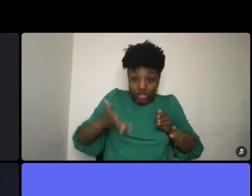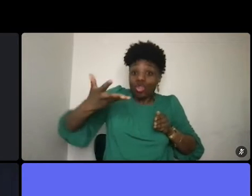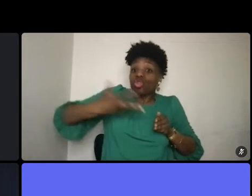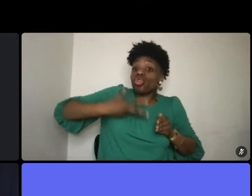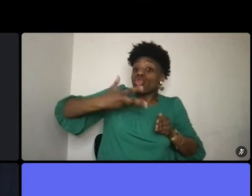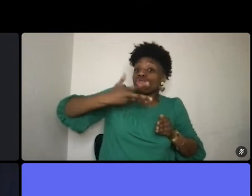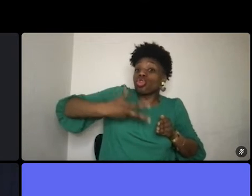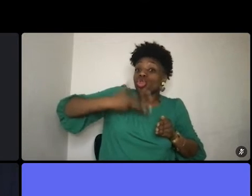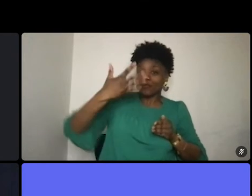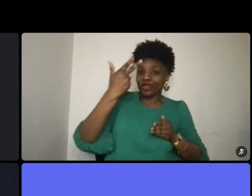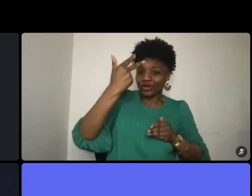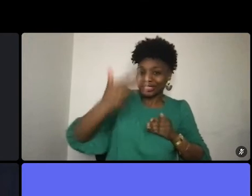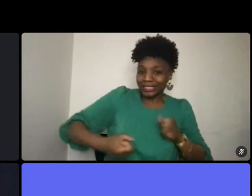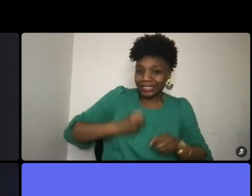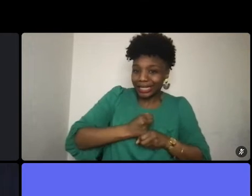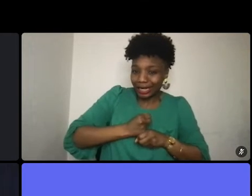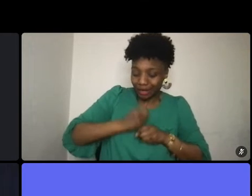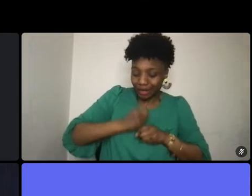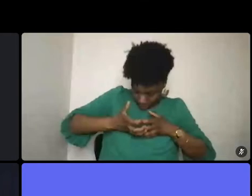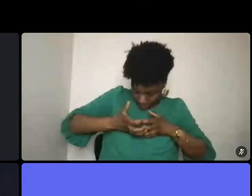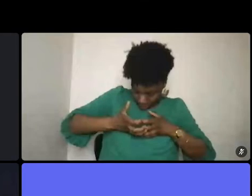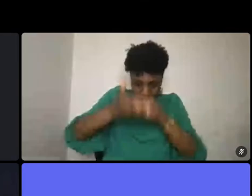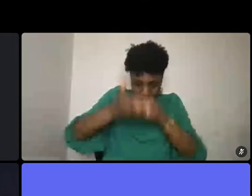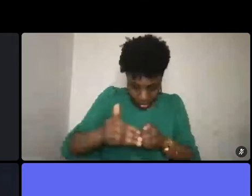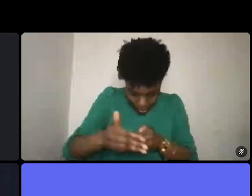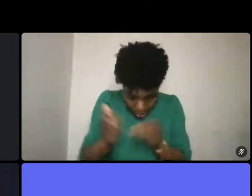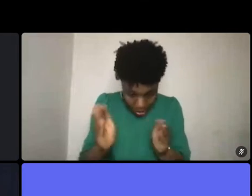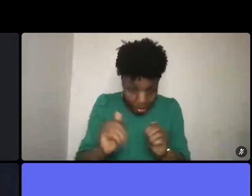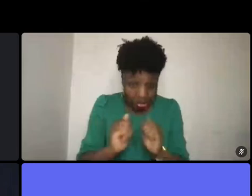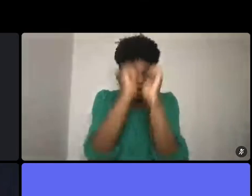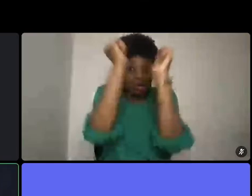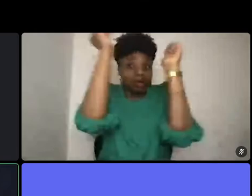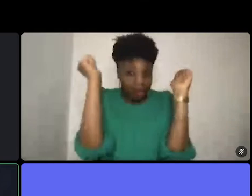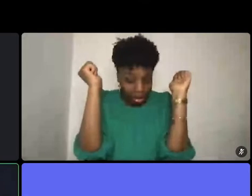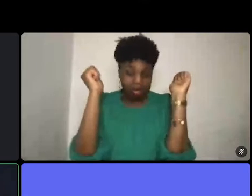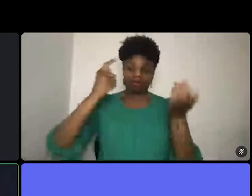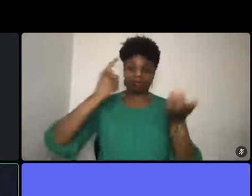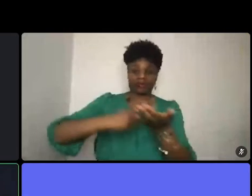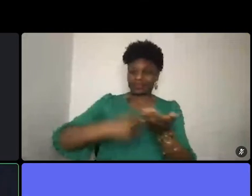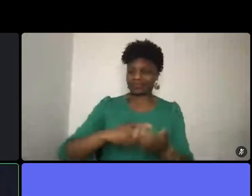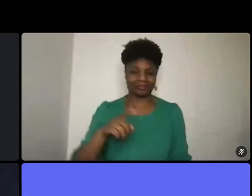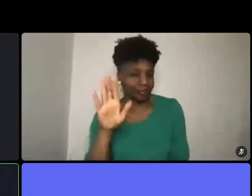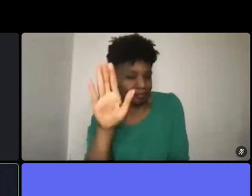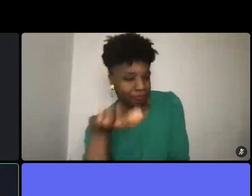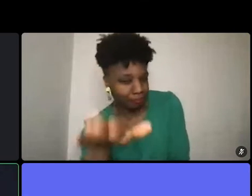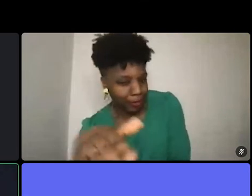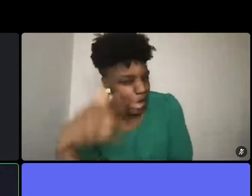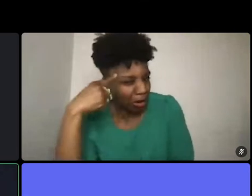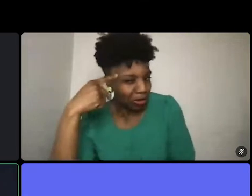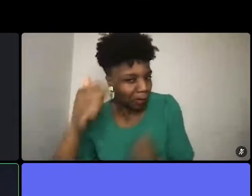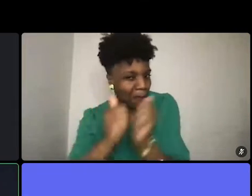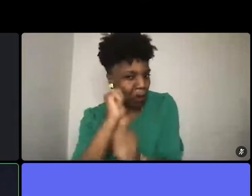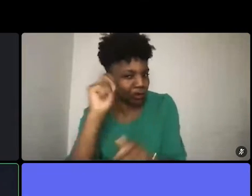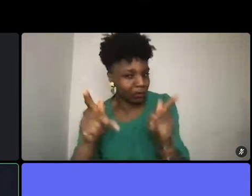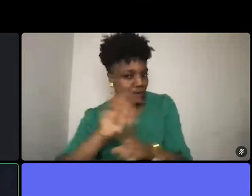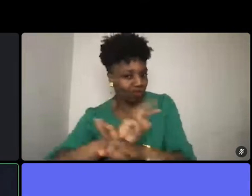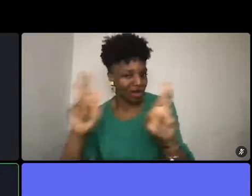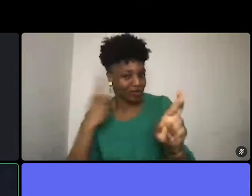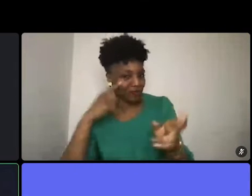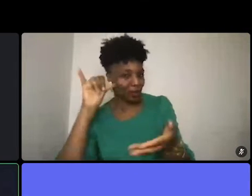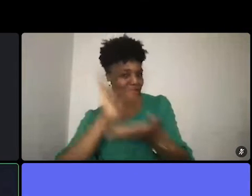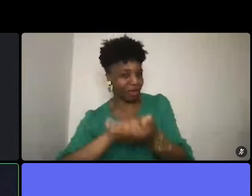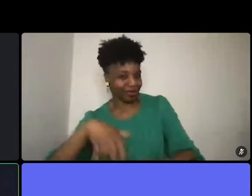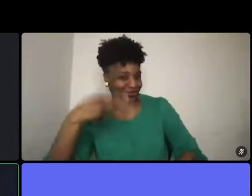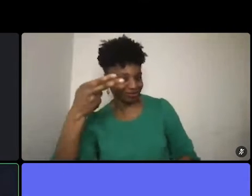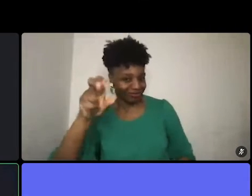Wow. That's a. I don't think most people are ready for that to go that deep yet. Yeah, that's just on